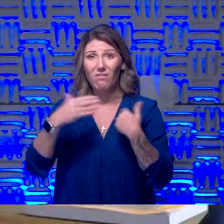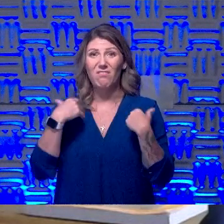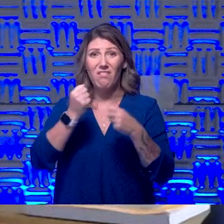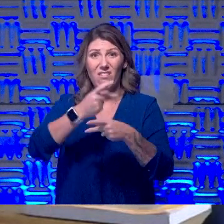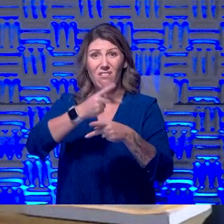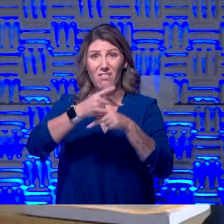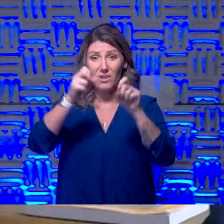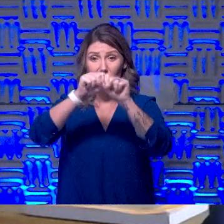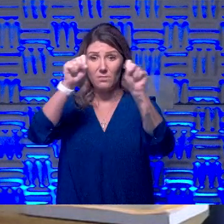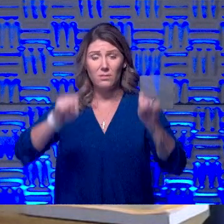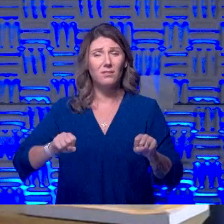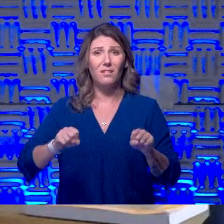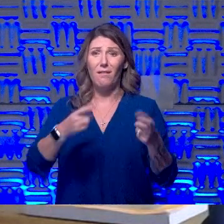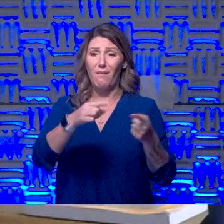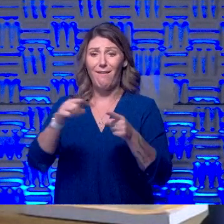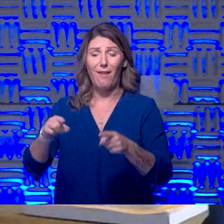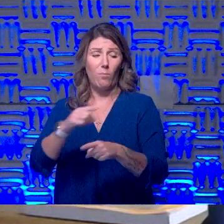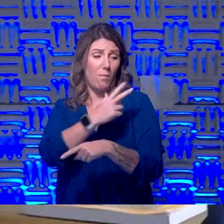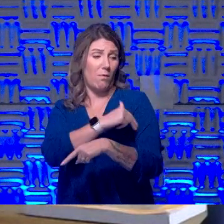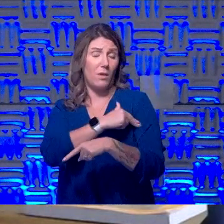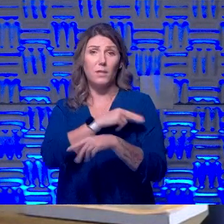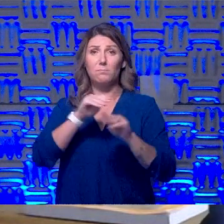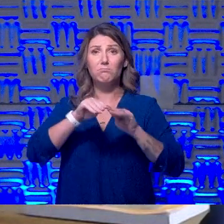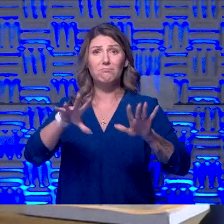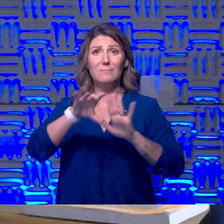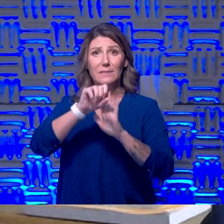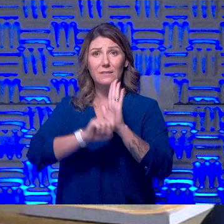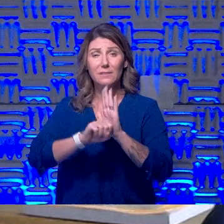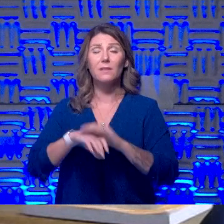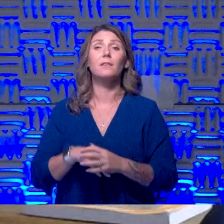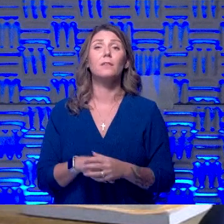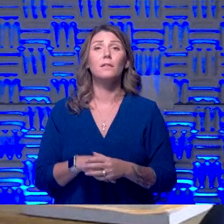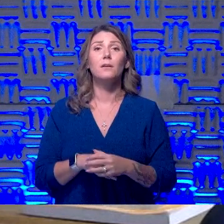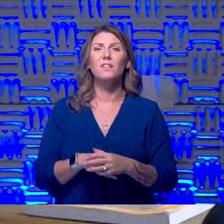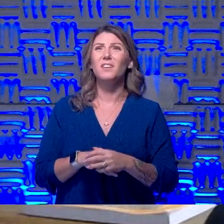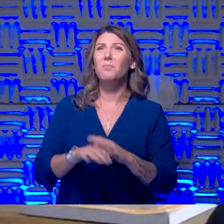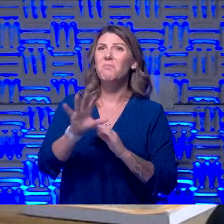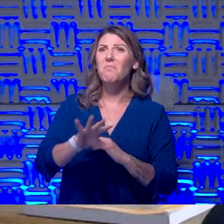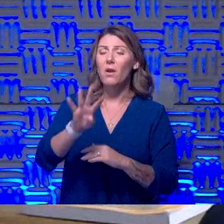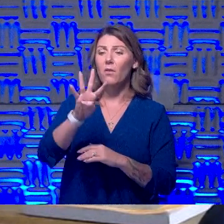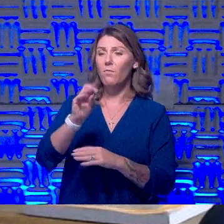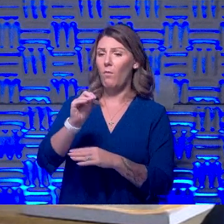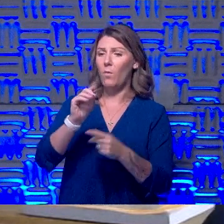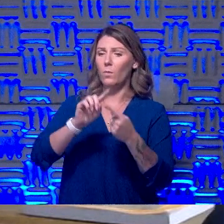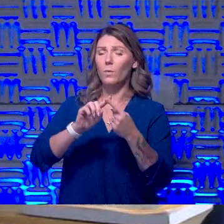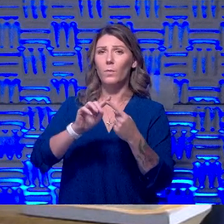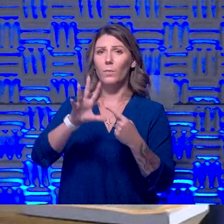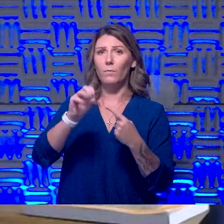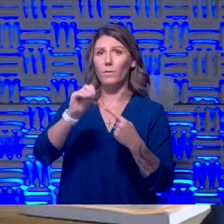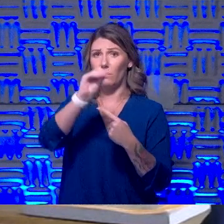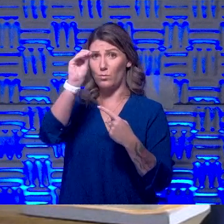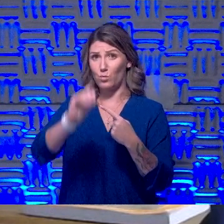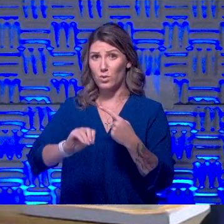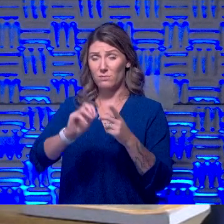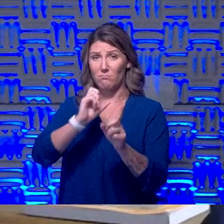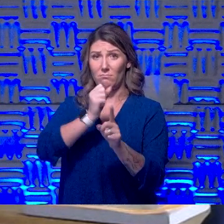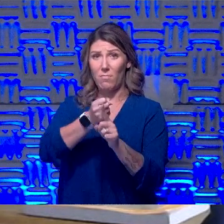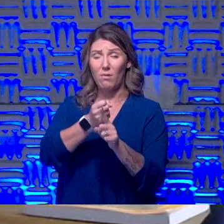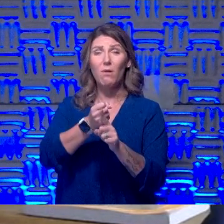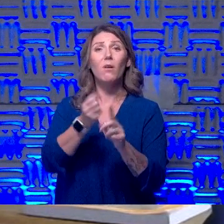happened with hospitals across the state. Probably a 40 to 50% hit in terms